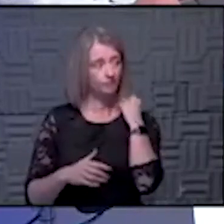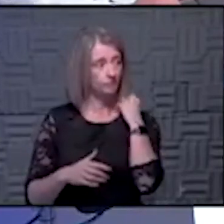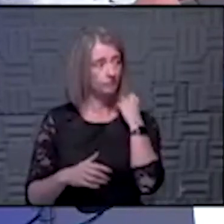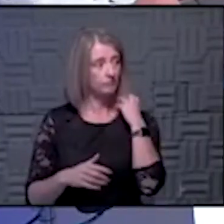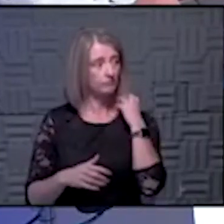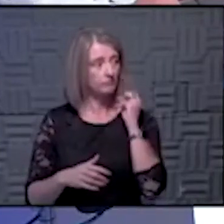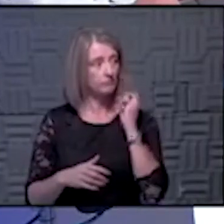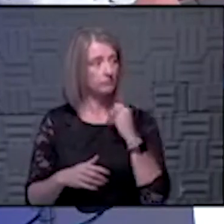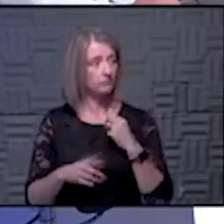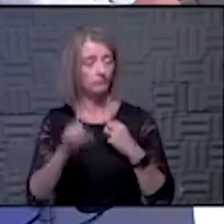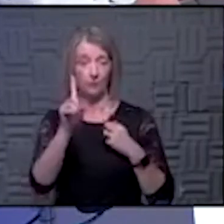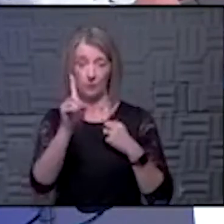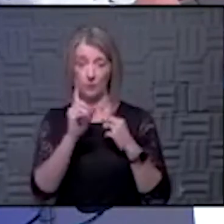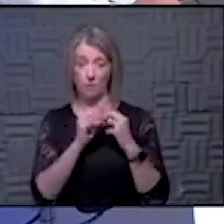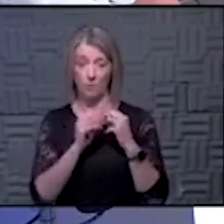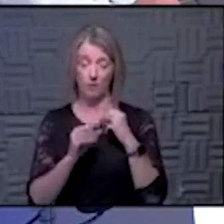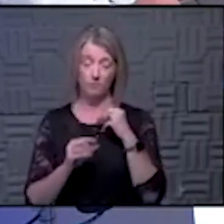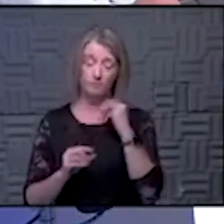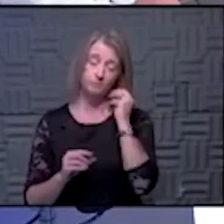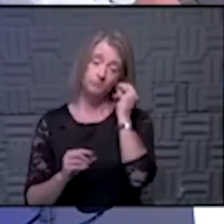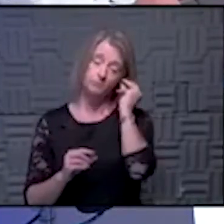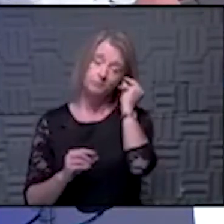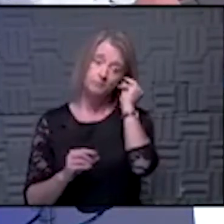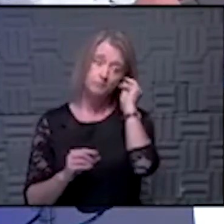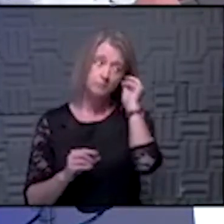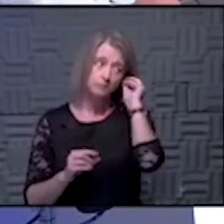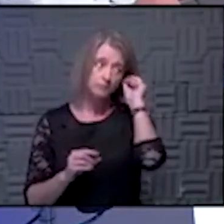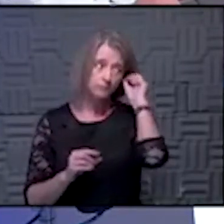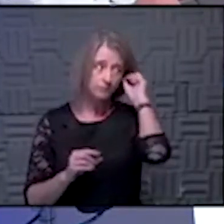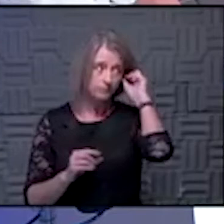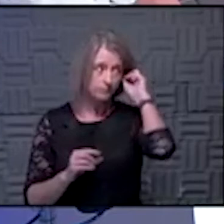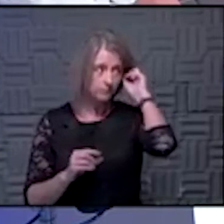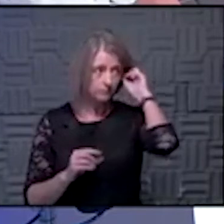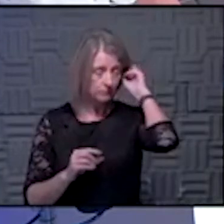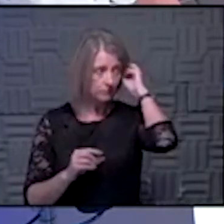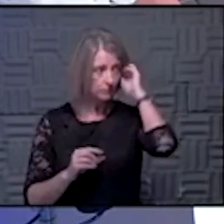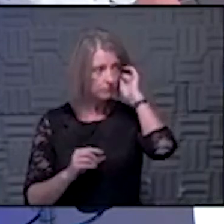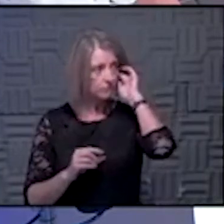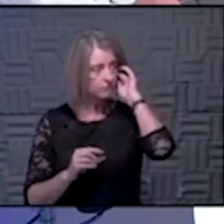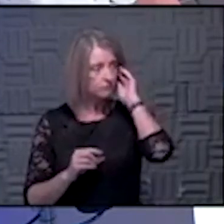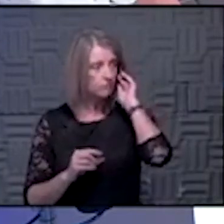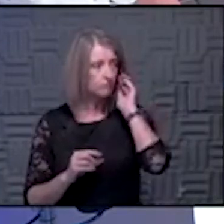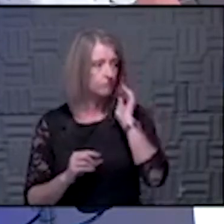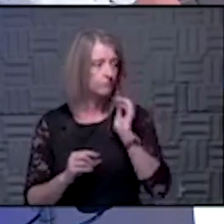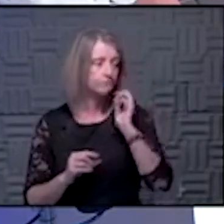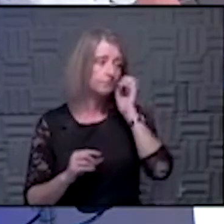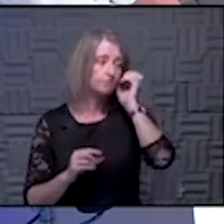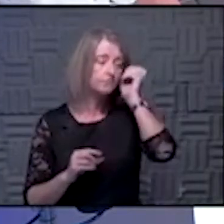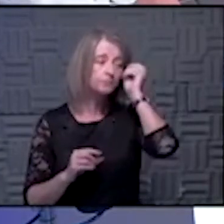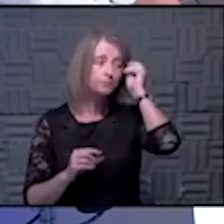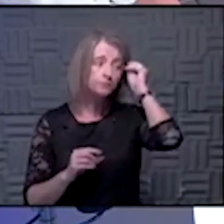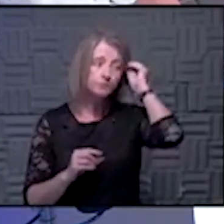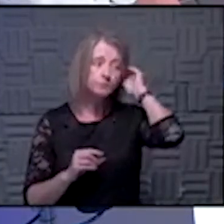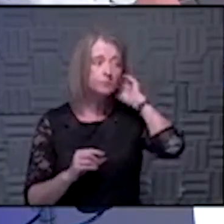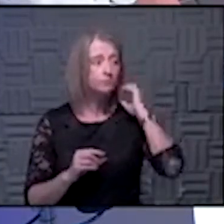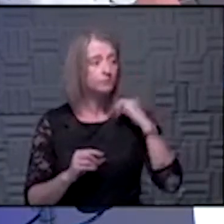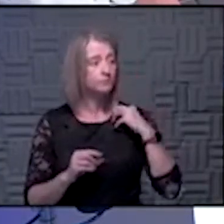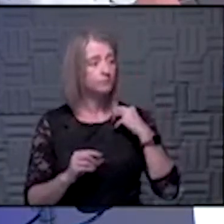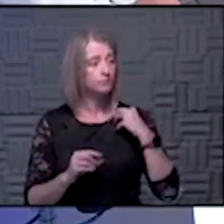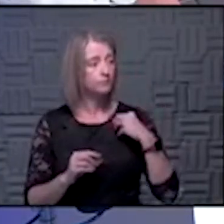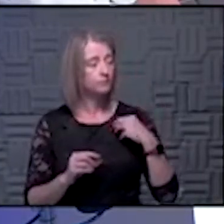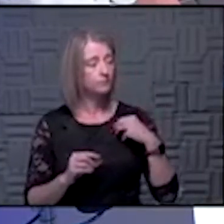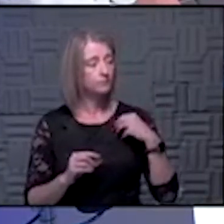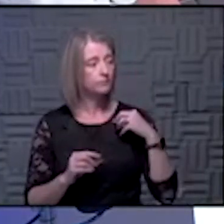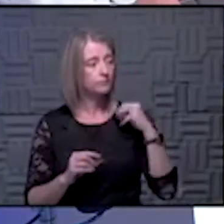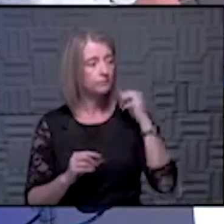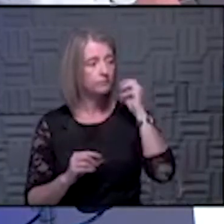Right. Okay, One more question. Okay, I'm going to give this one to Michael. I love it. It's right on topic too. He